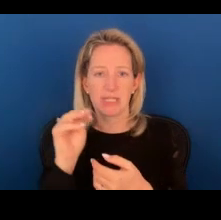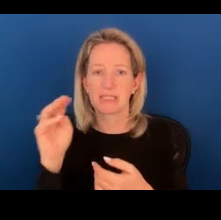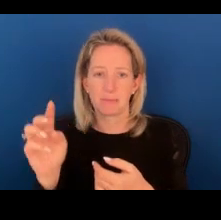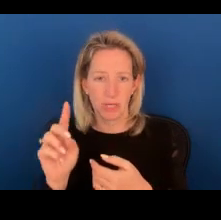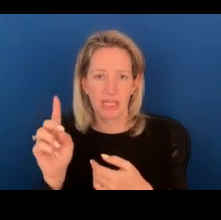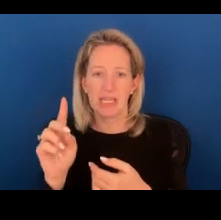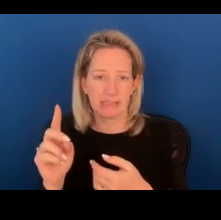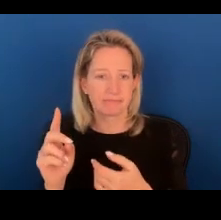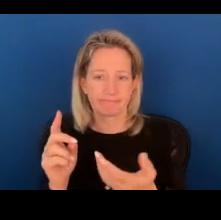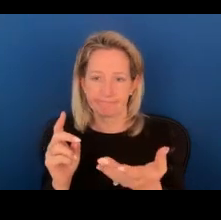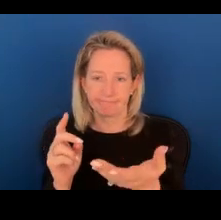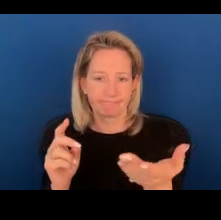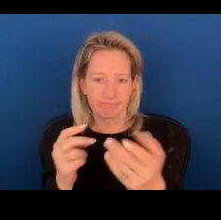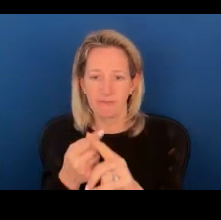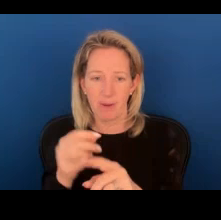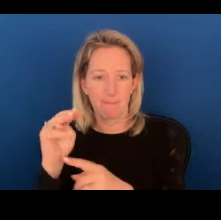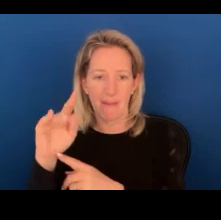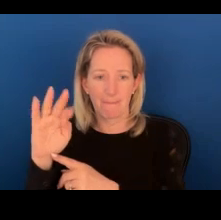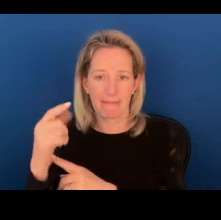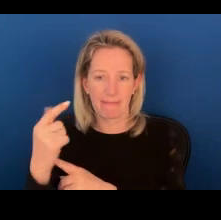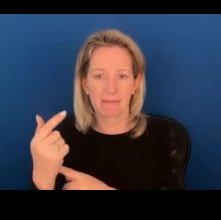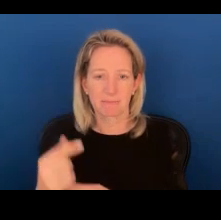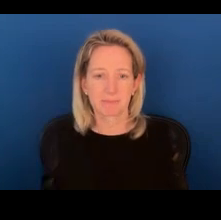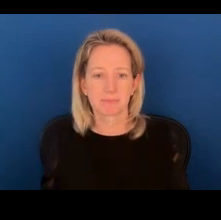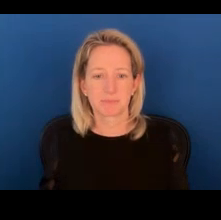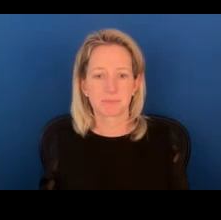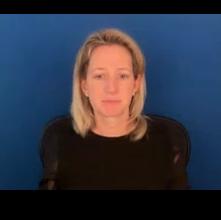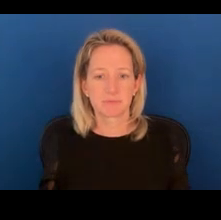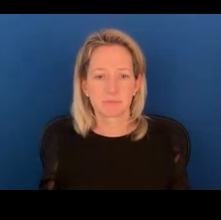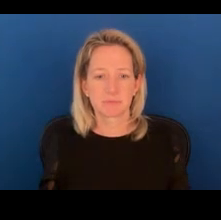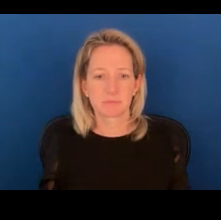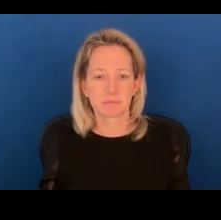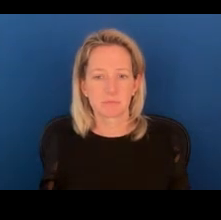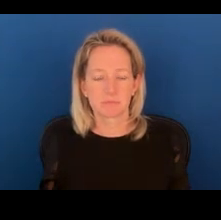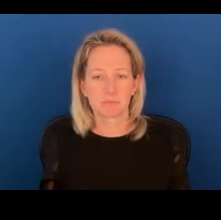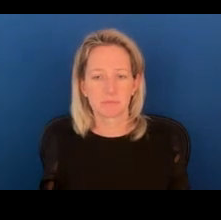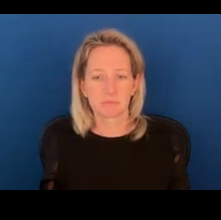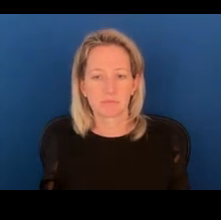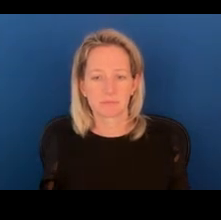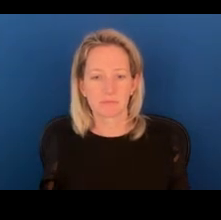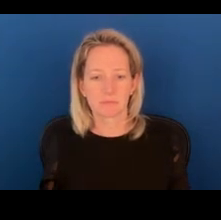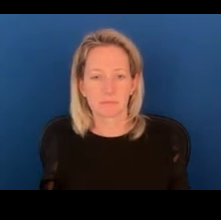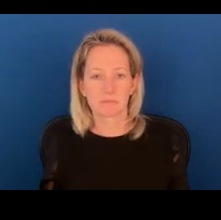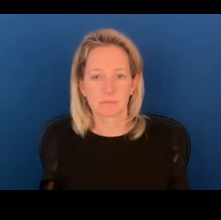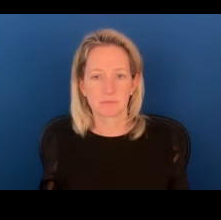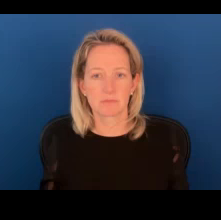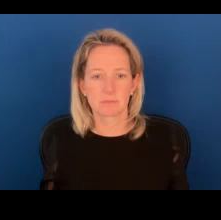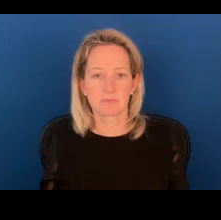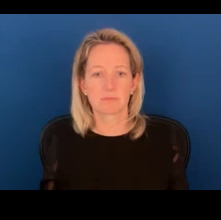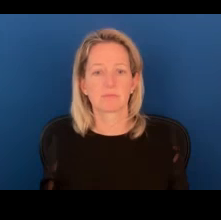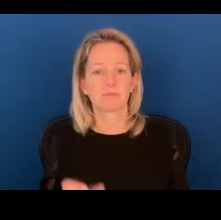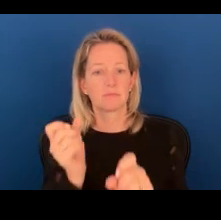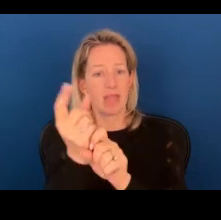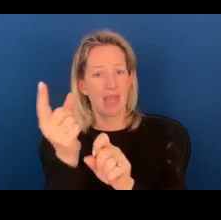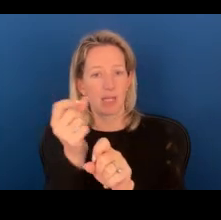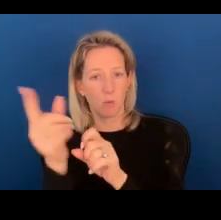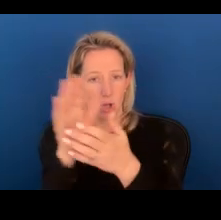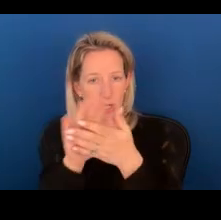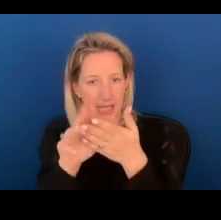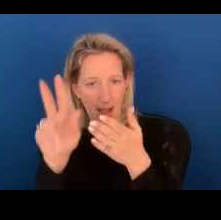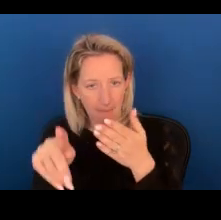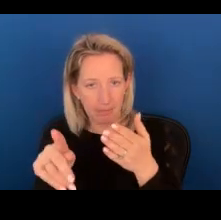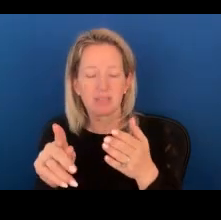mapping. And then these are our futures, is just annual cleanups next year. They're the same every year, so